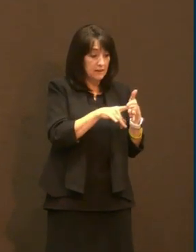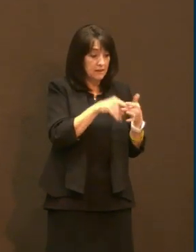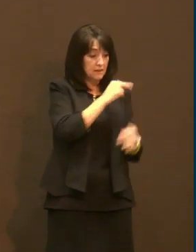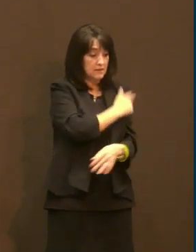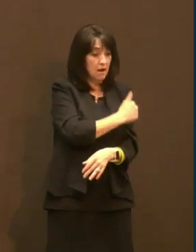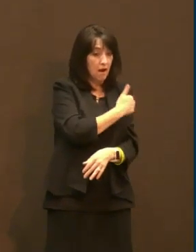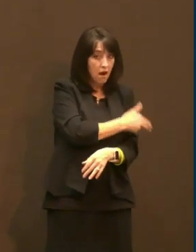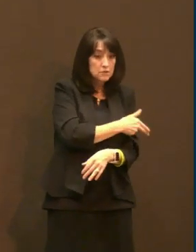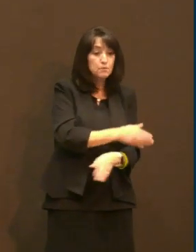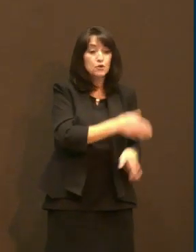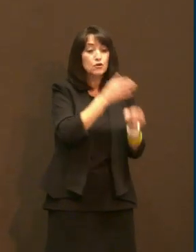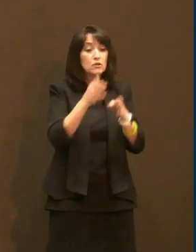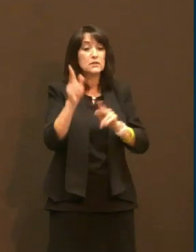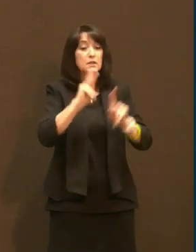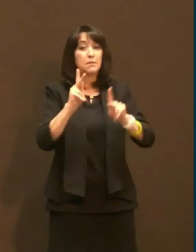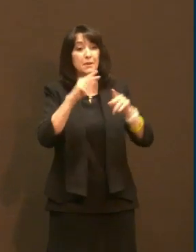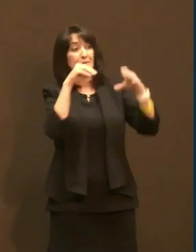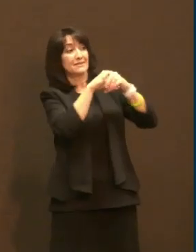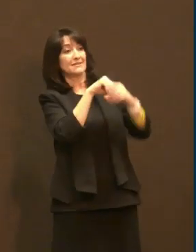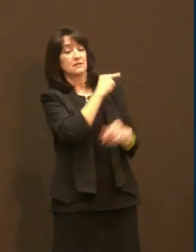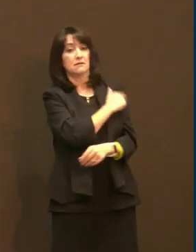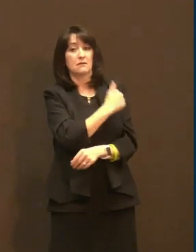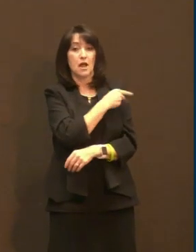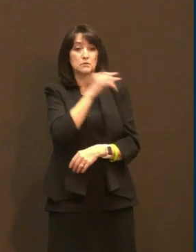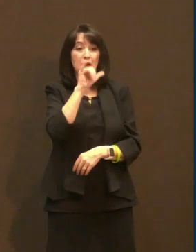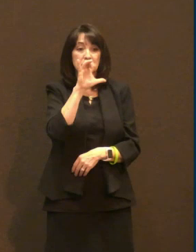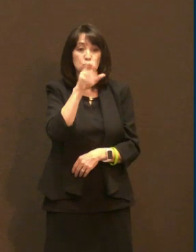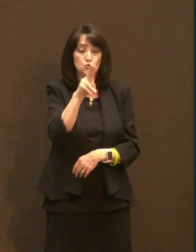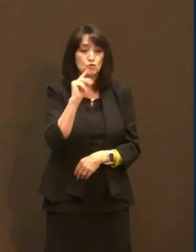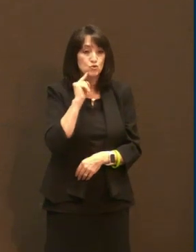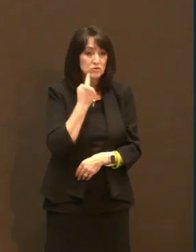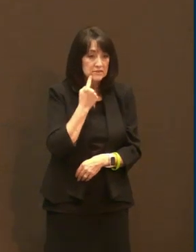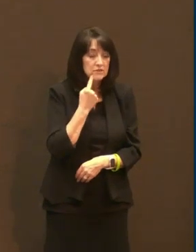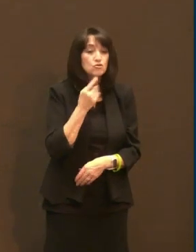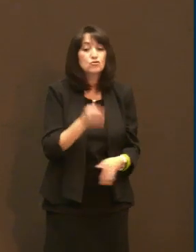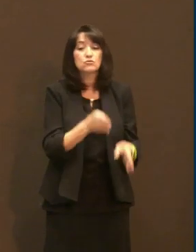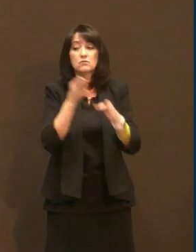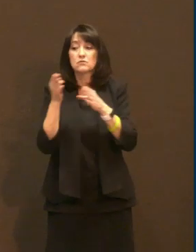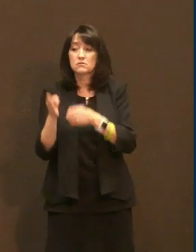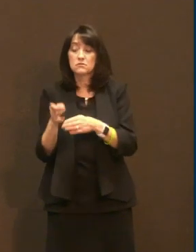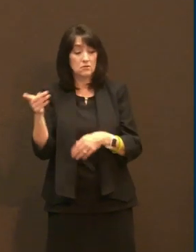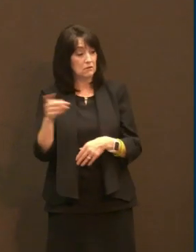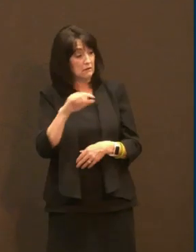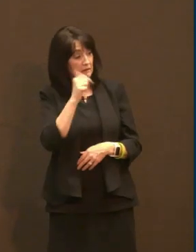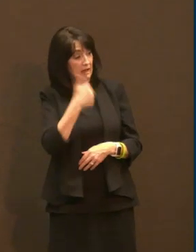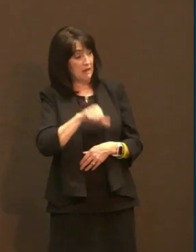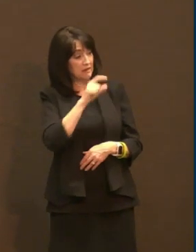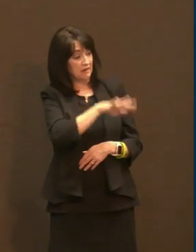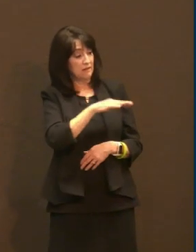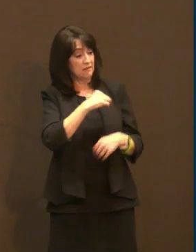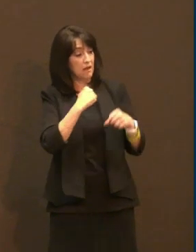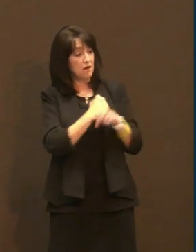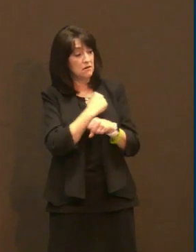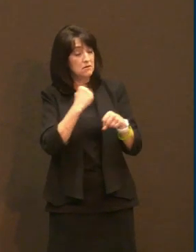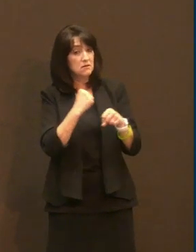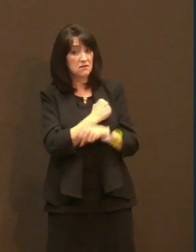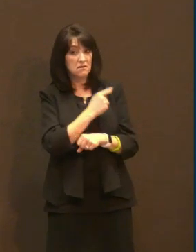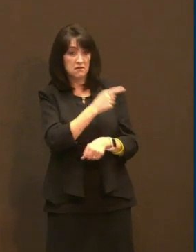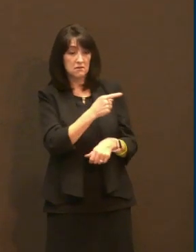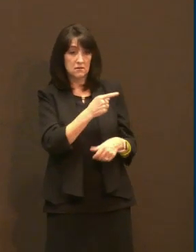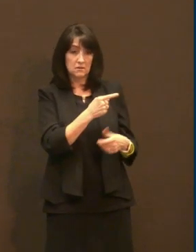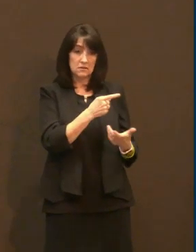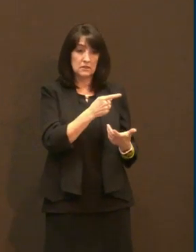something we're going to keep an eye on over the coming weeks as well. Is there any sense, AJ, that some of that is a greater comfort level